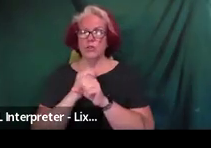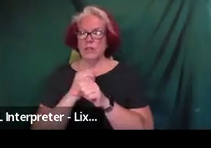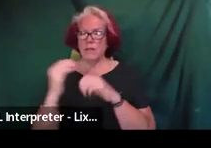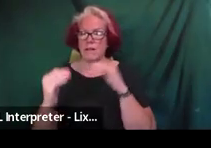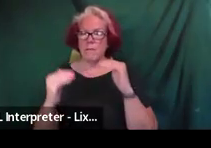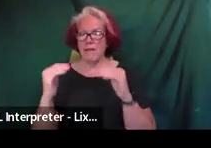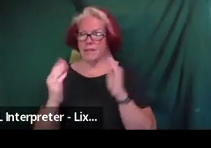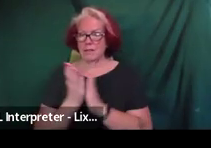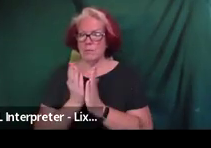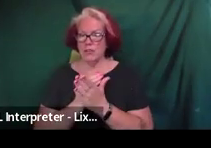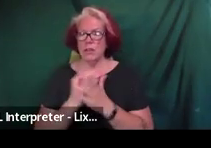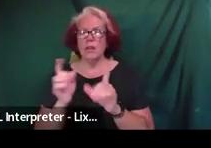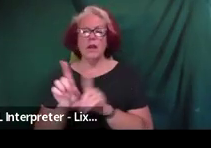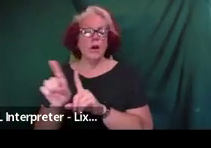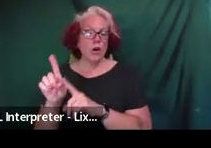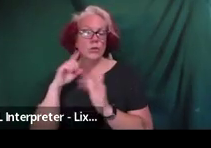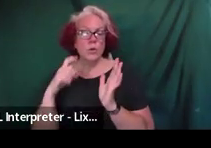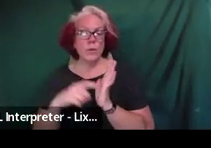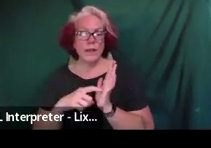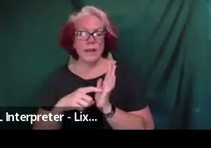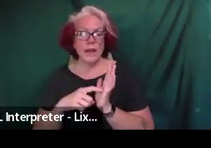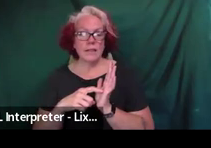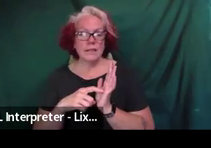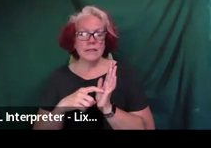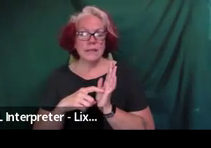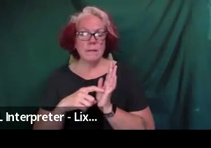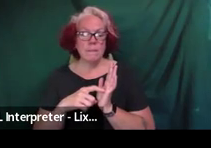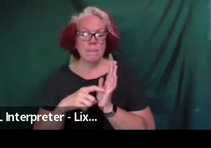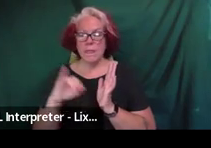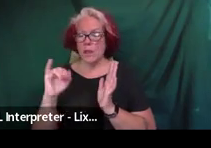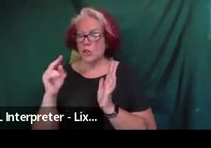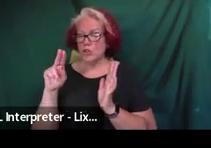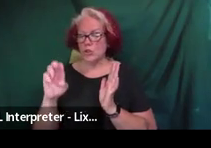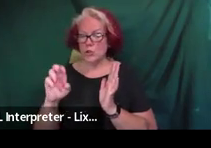also recognized that in June of